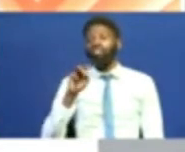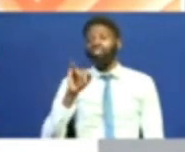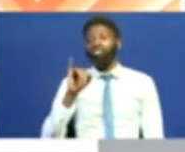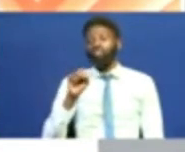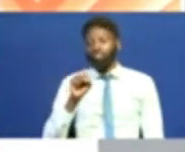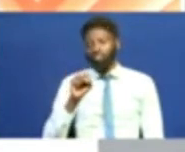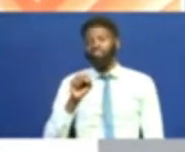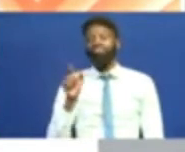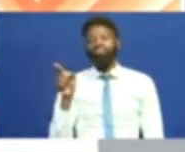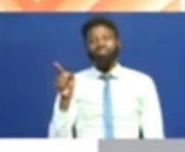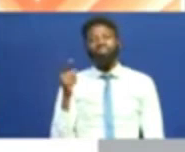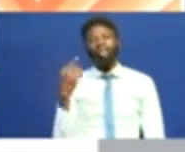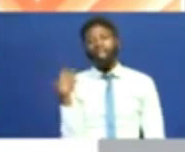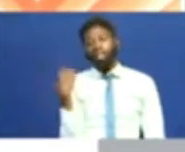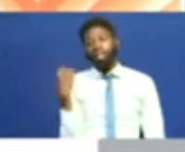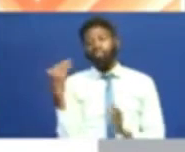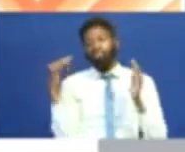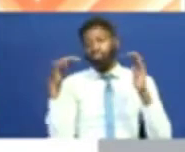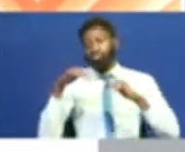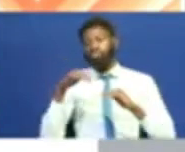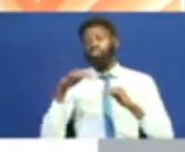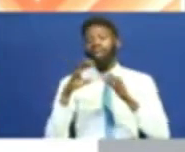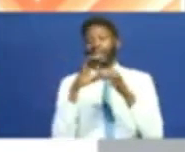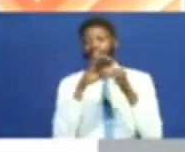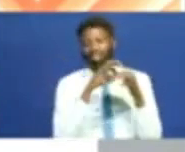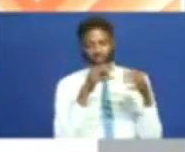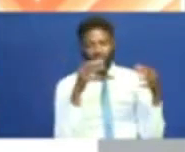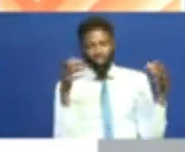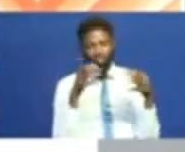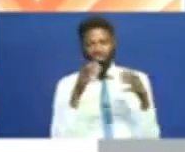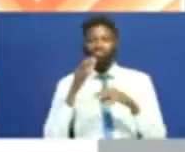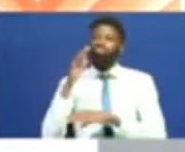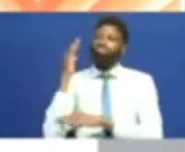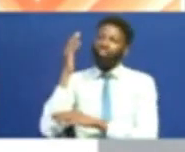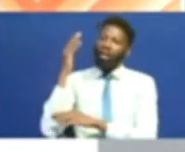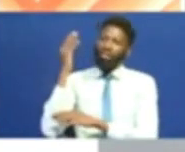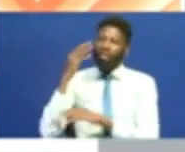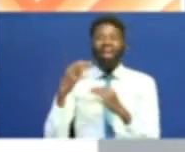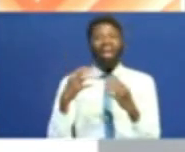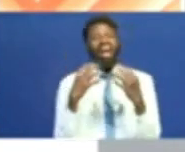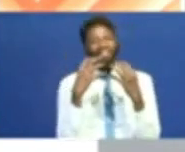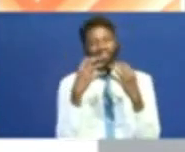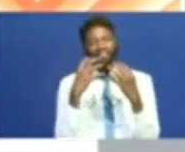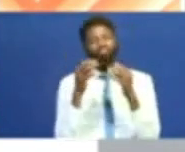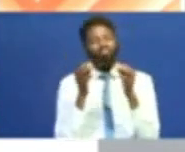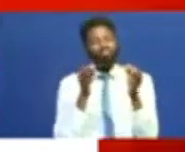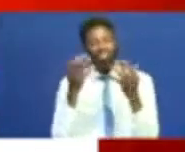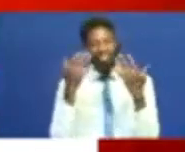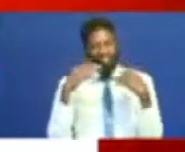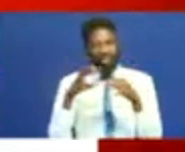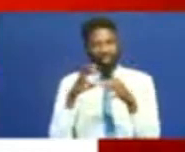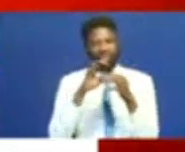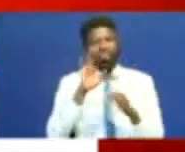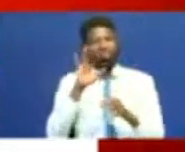Azimio la Umoja One Kenya Coalition intends to look at. This